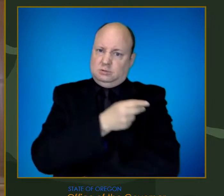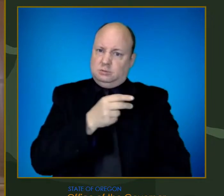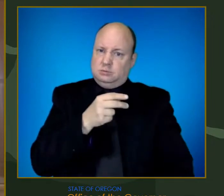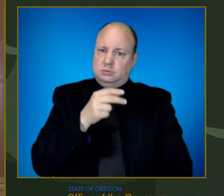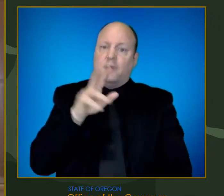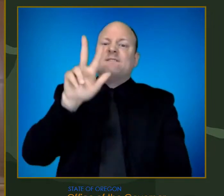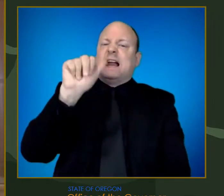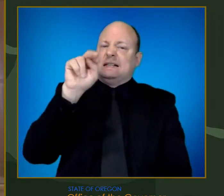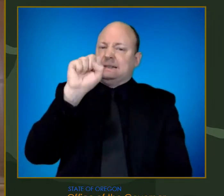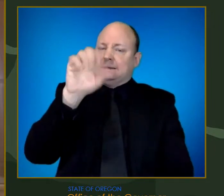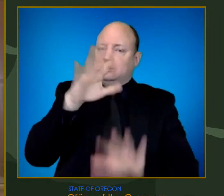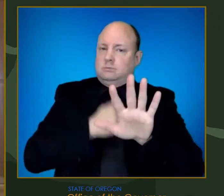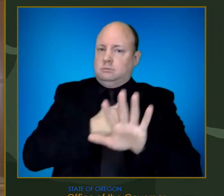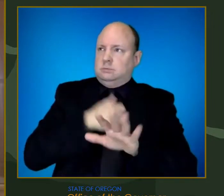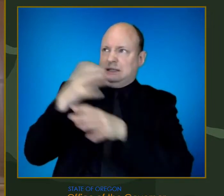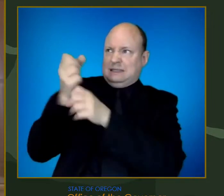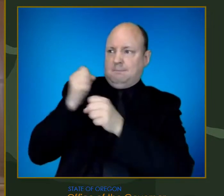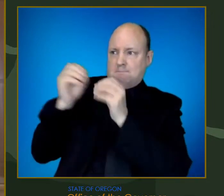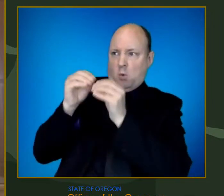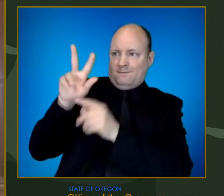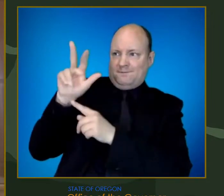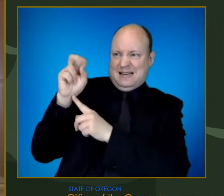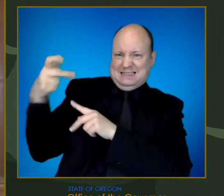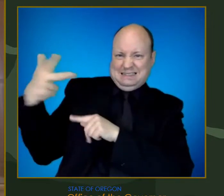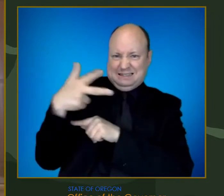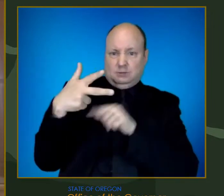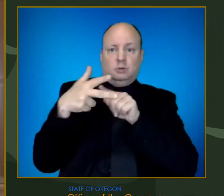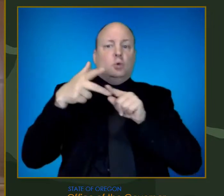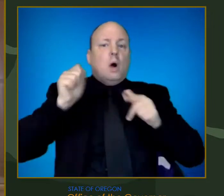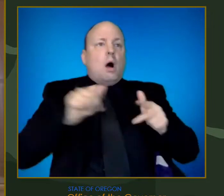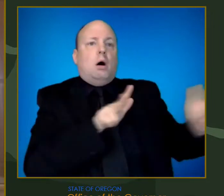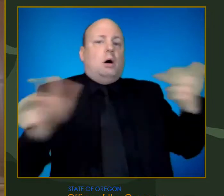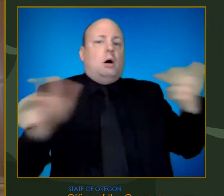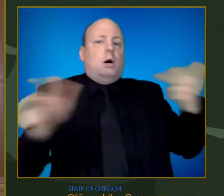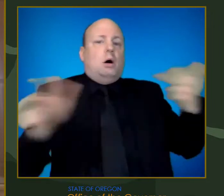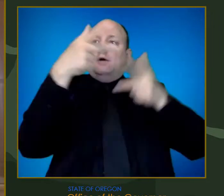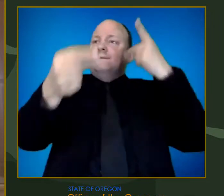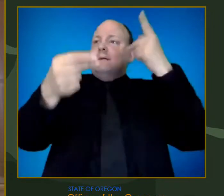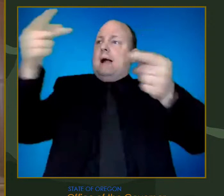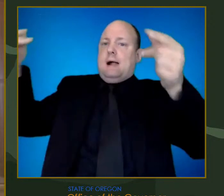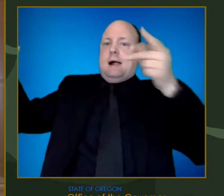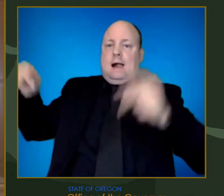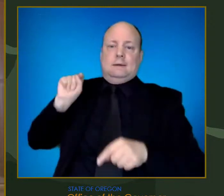vaccinators to assist in reaching or hard to reach communities.